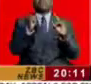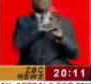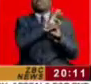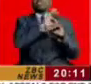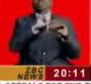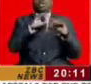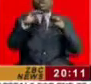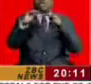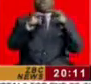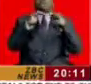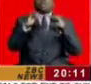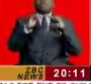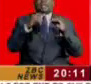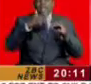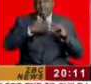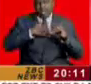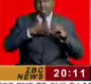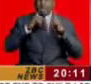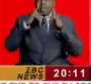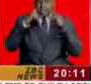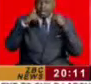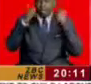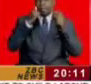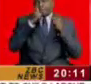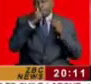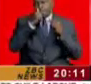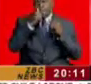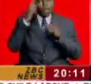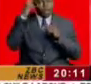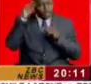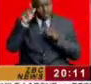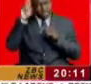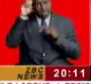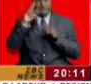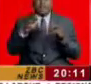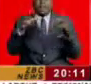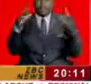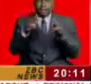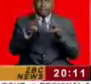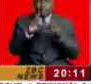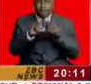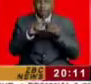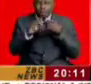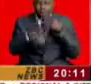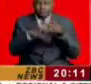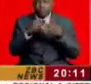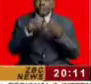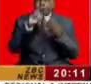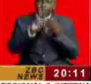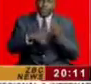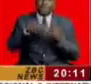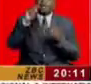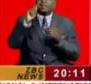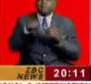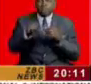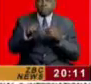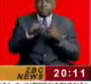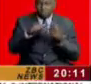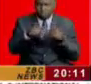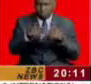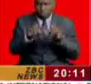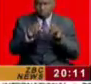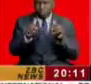parity. I'm very happy that we now have civic society that understands that the way to implement or the way to get things